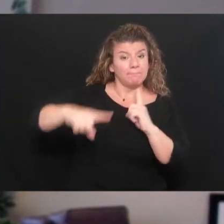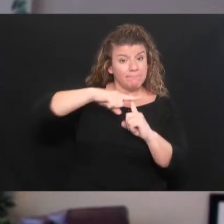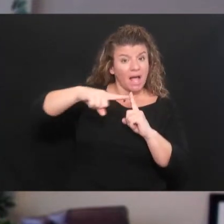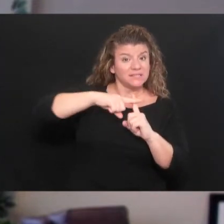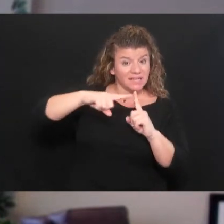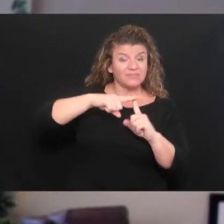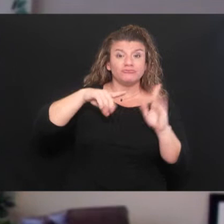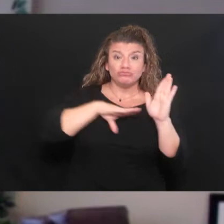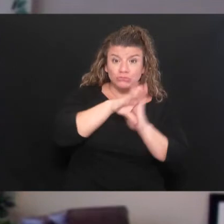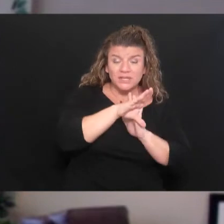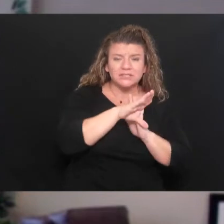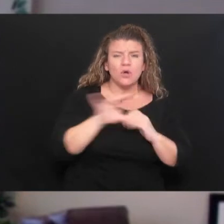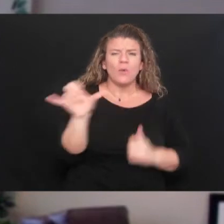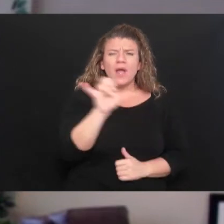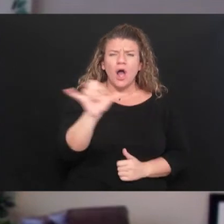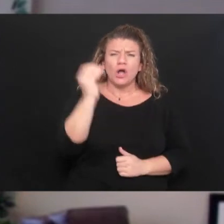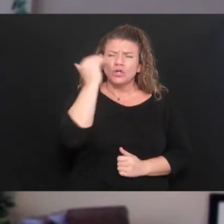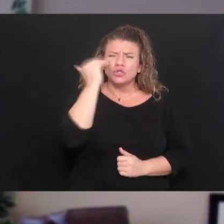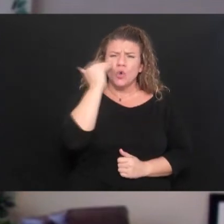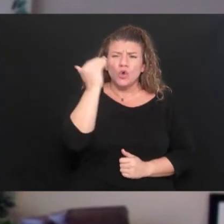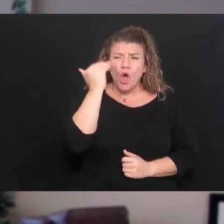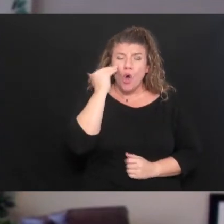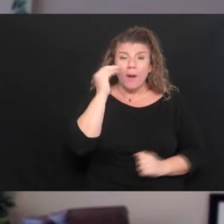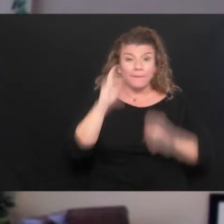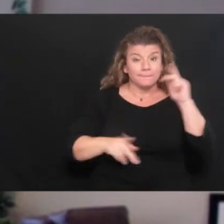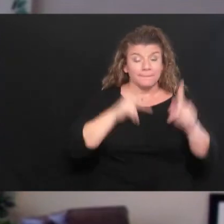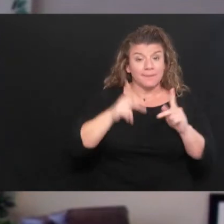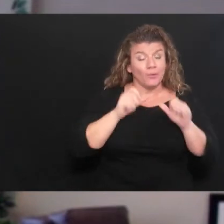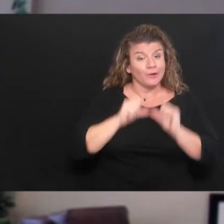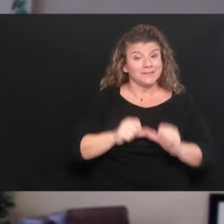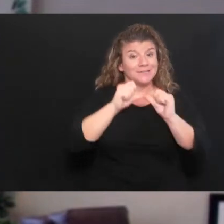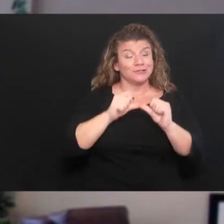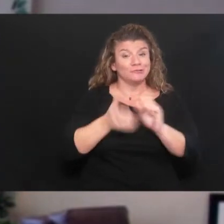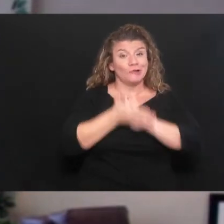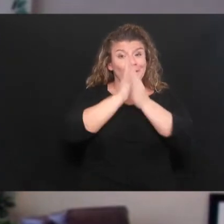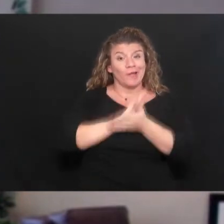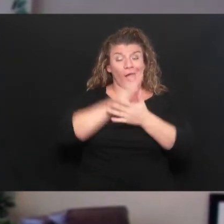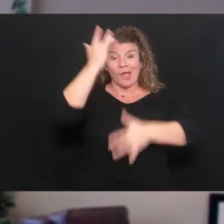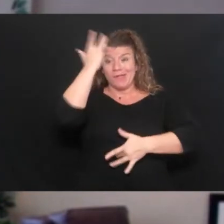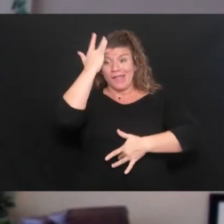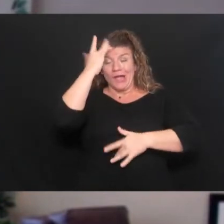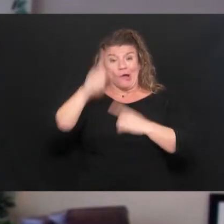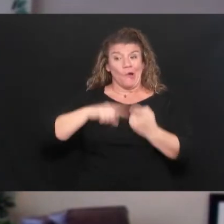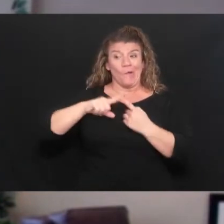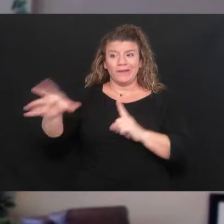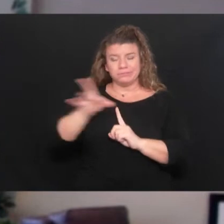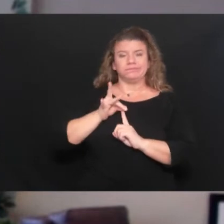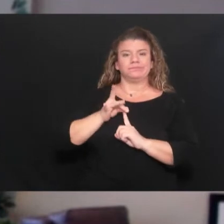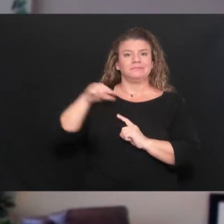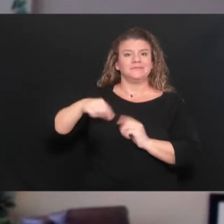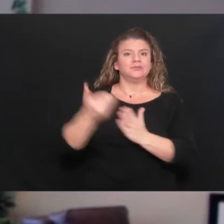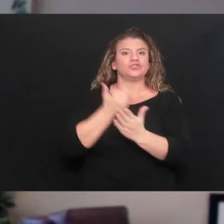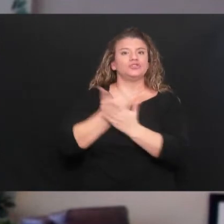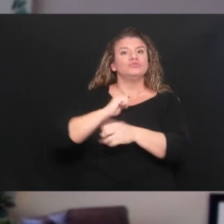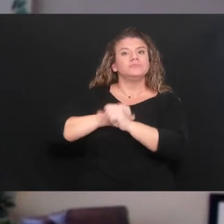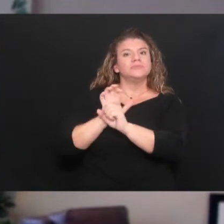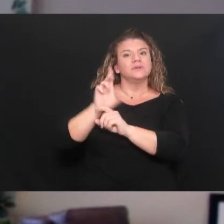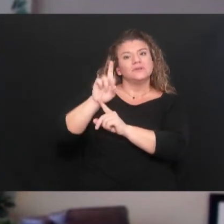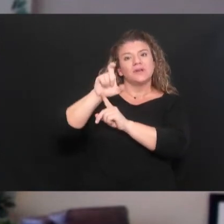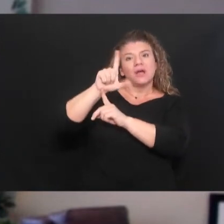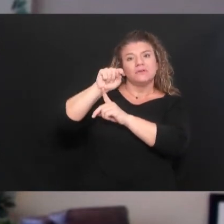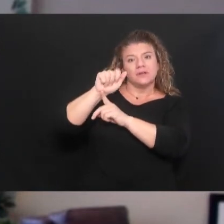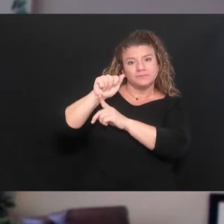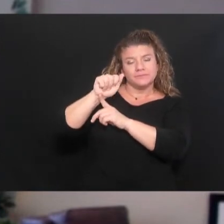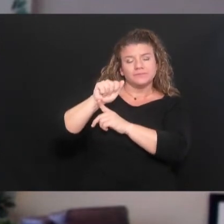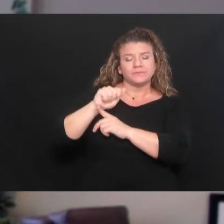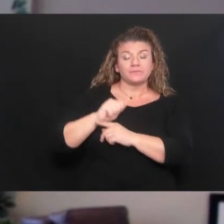also know that people continue to get very ill when they get infected with this variant of COVID-19,